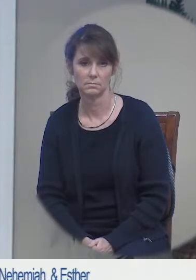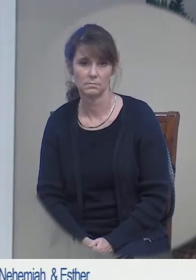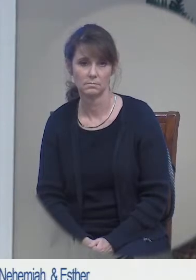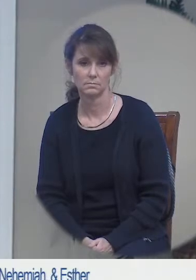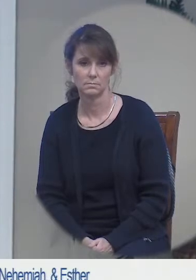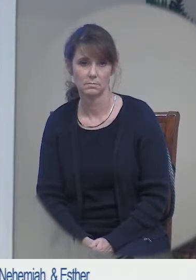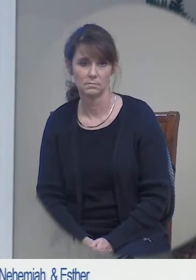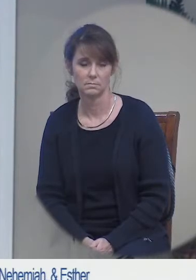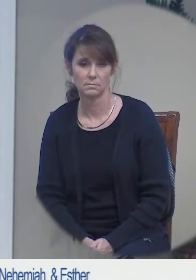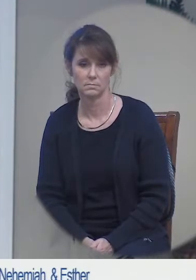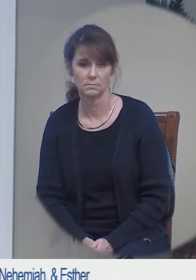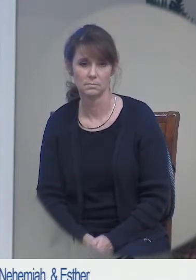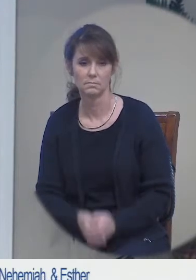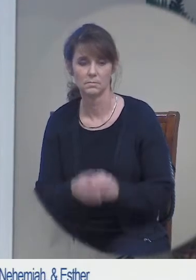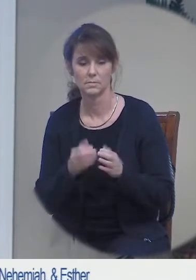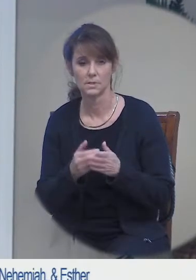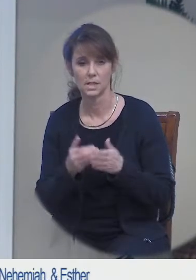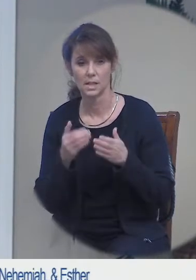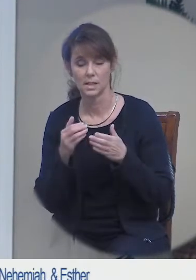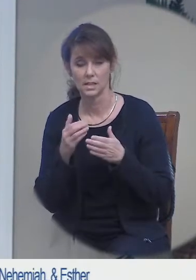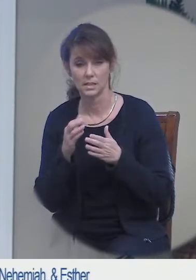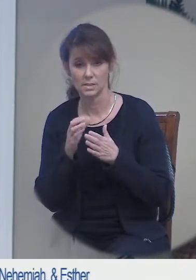Nehemiah. And